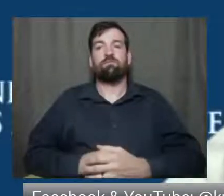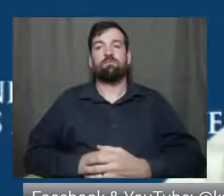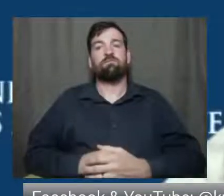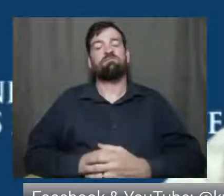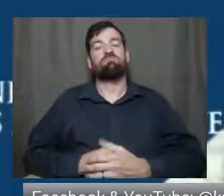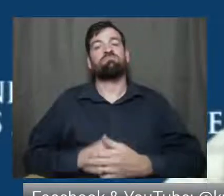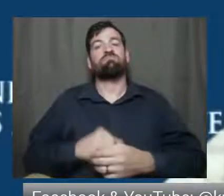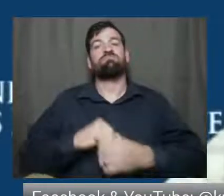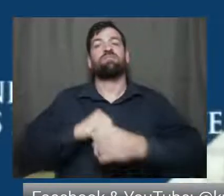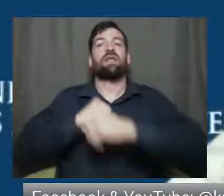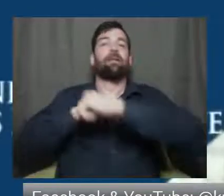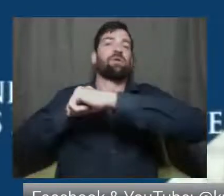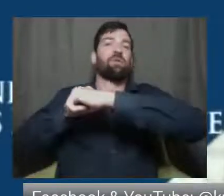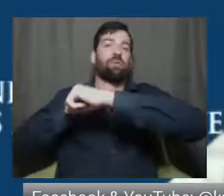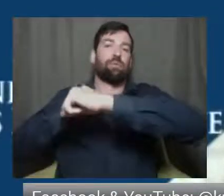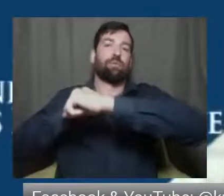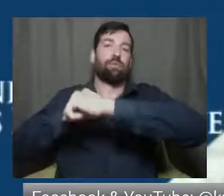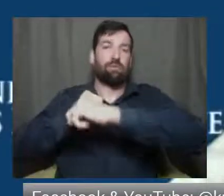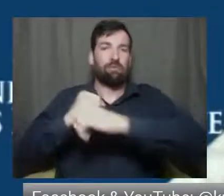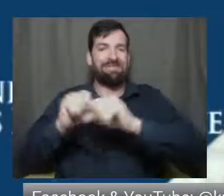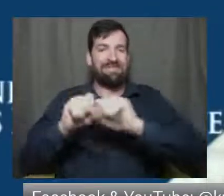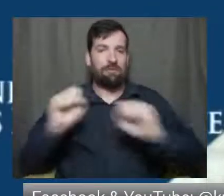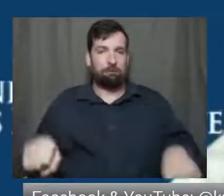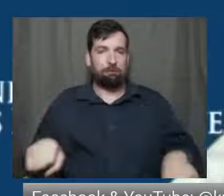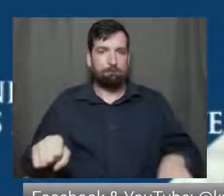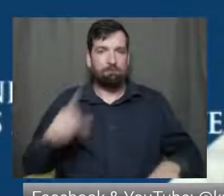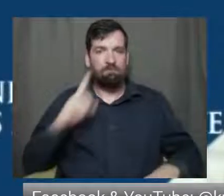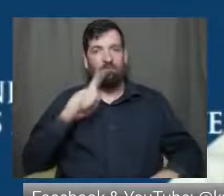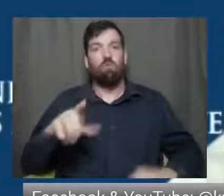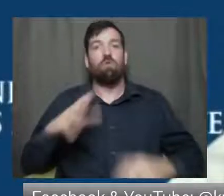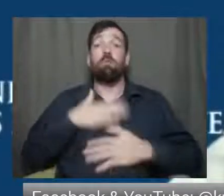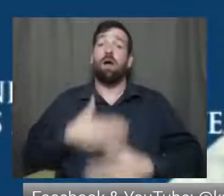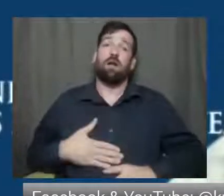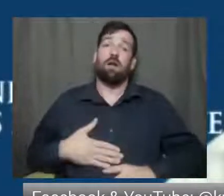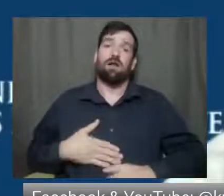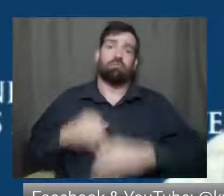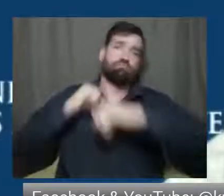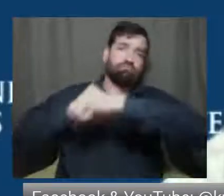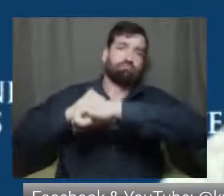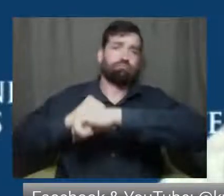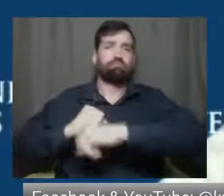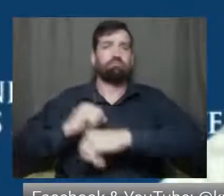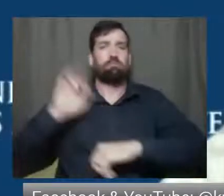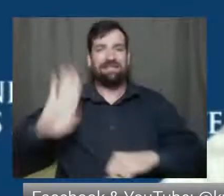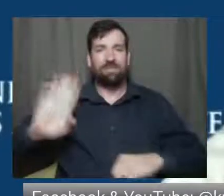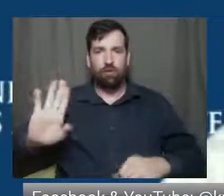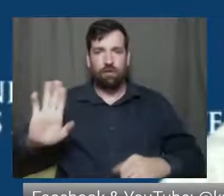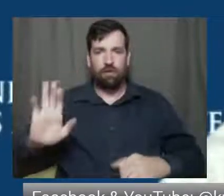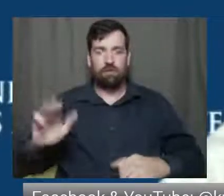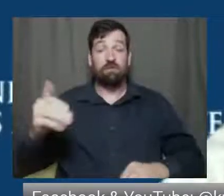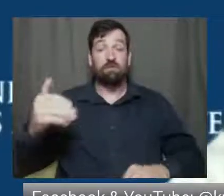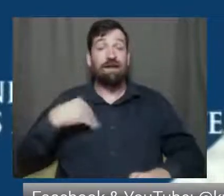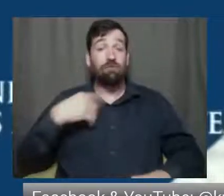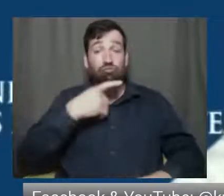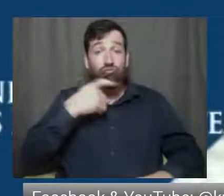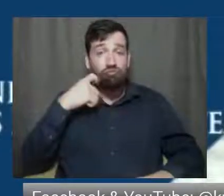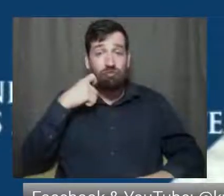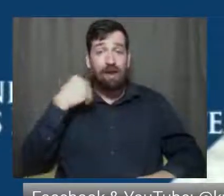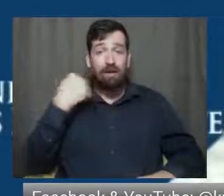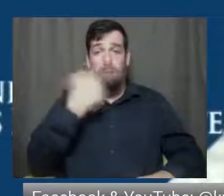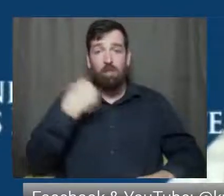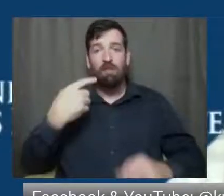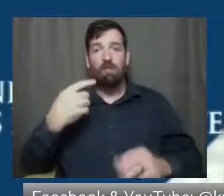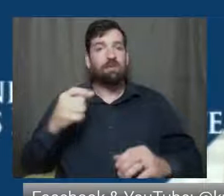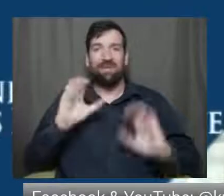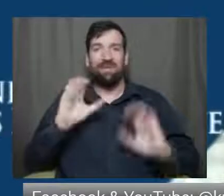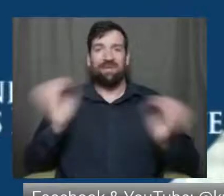immune ways or systems that our body is going to use to defend from bacteria. So when you have dry mouth, you don't have that